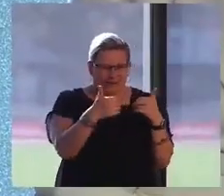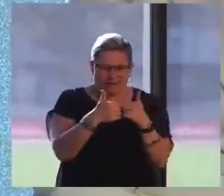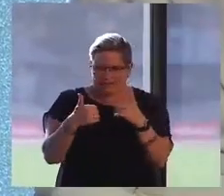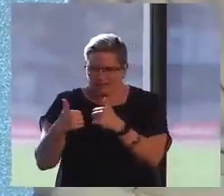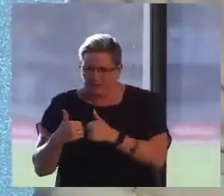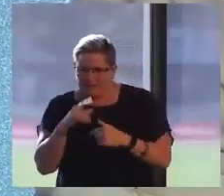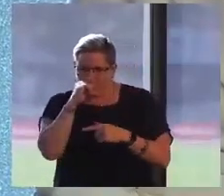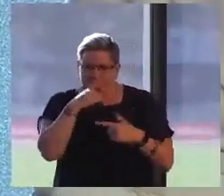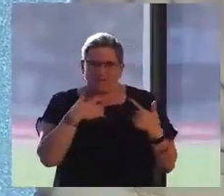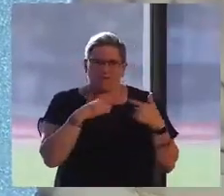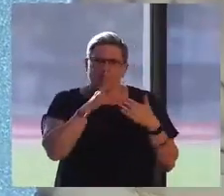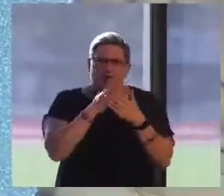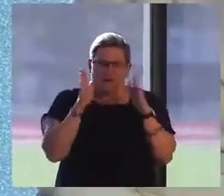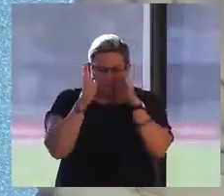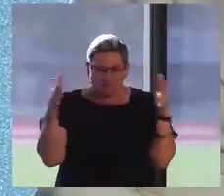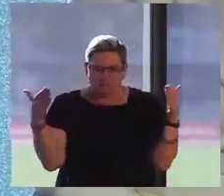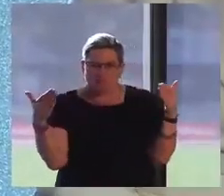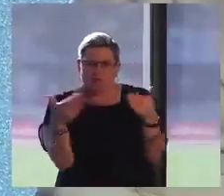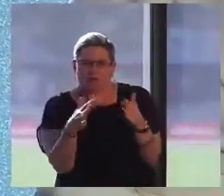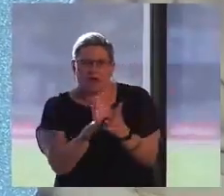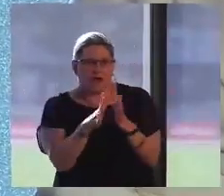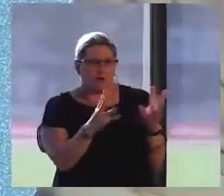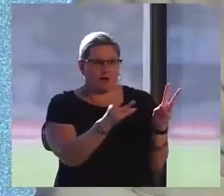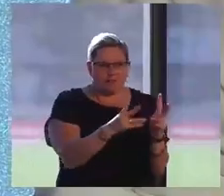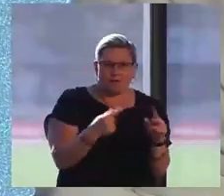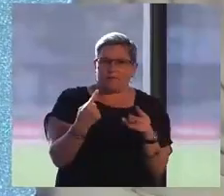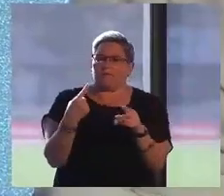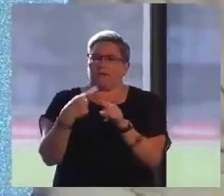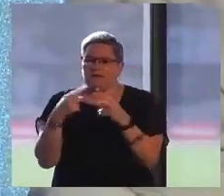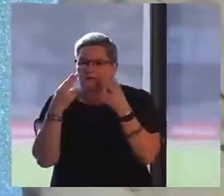very centre forward, it's something we're thinking about as well.